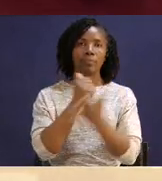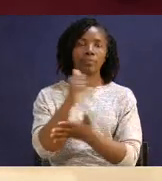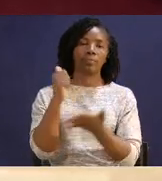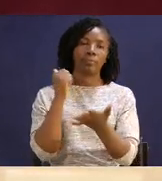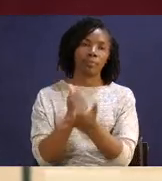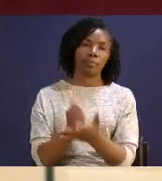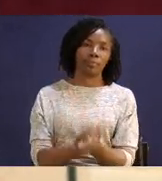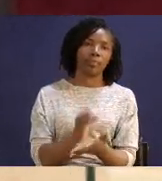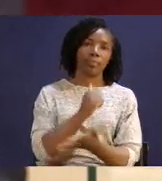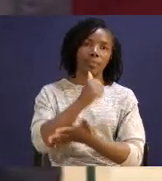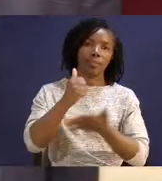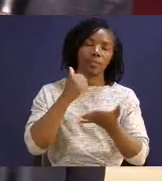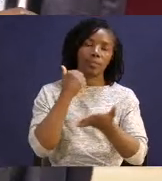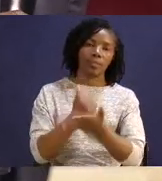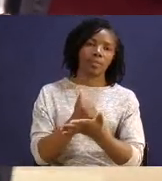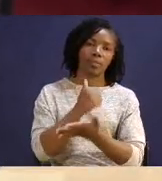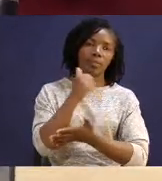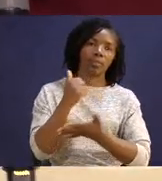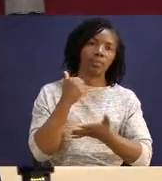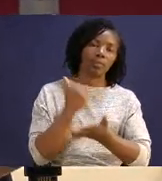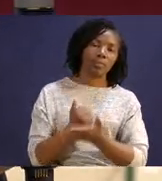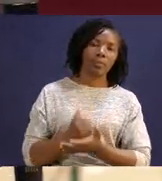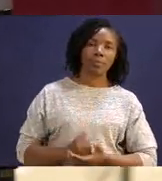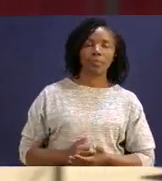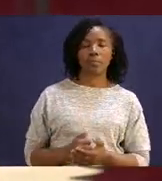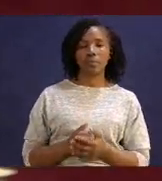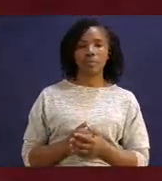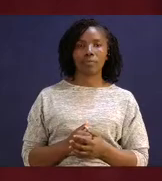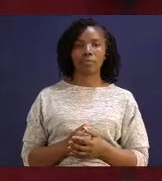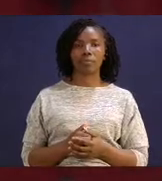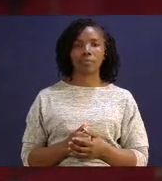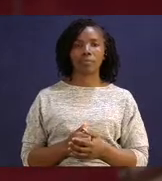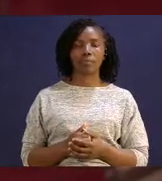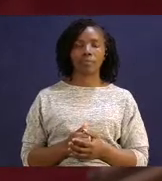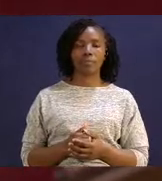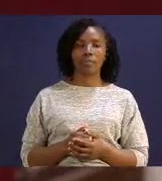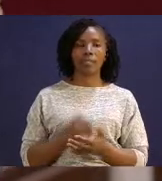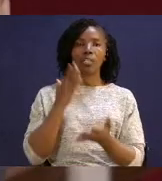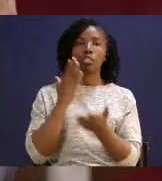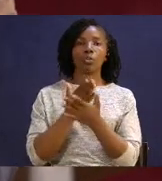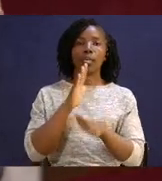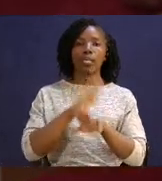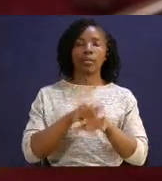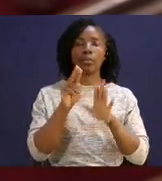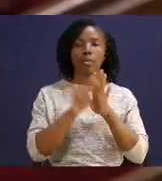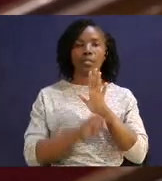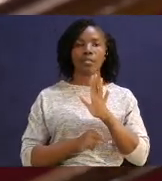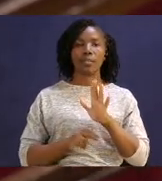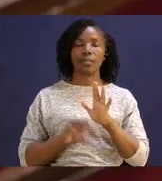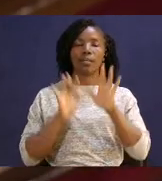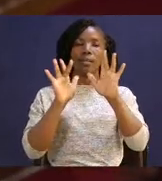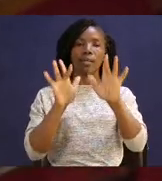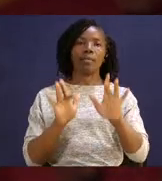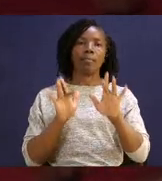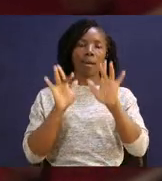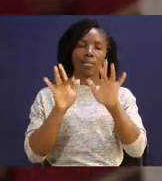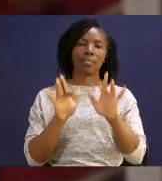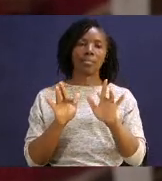Amen. Amen. Look at your neighbor. Tell your neighbor, surely goodness and